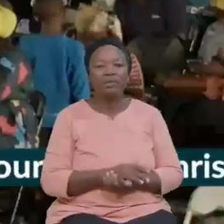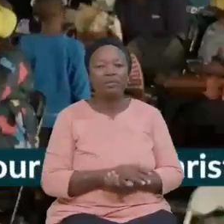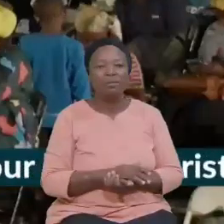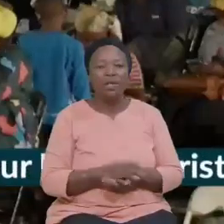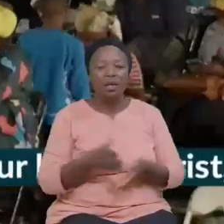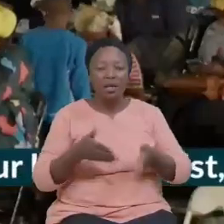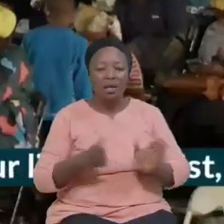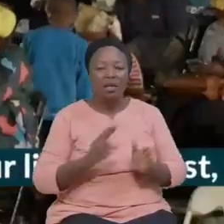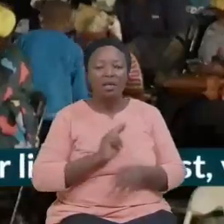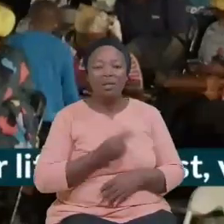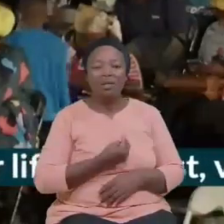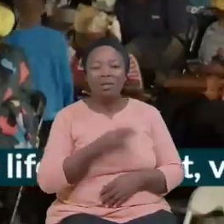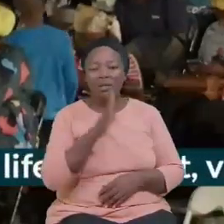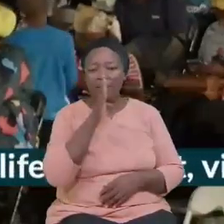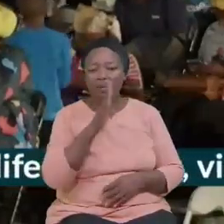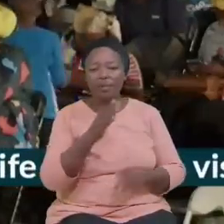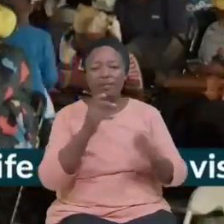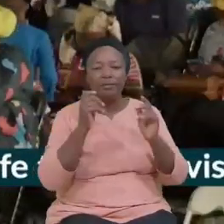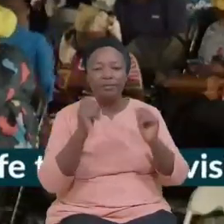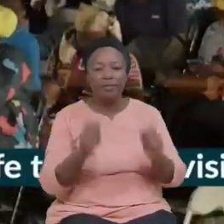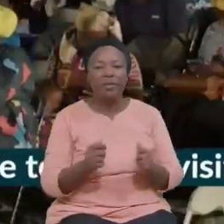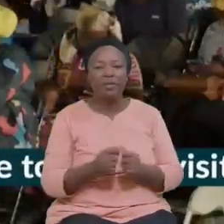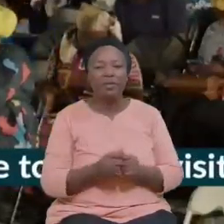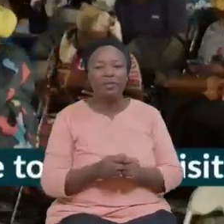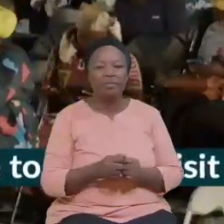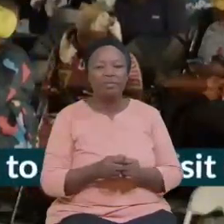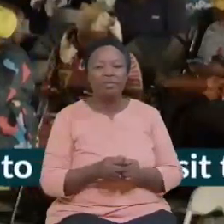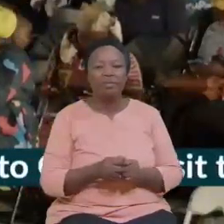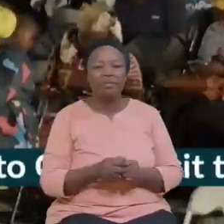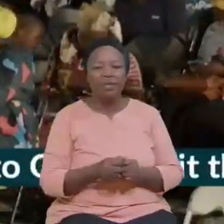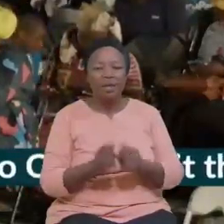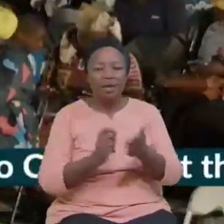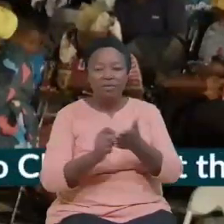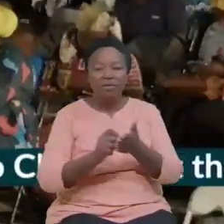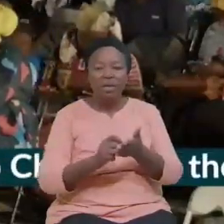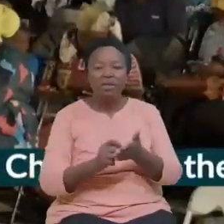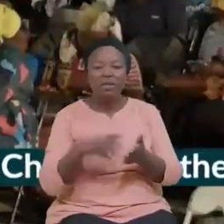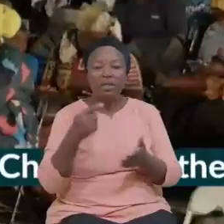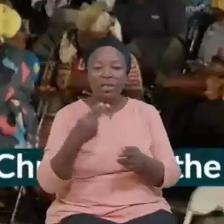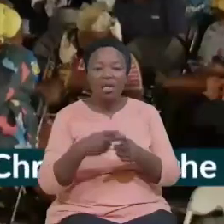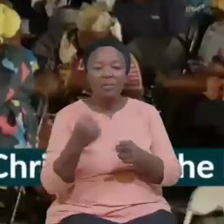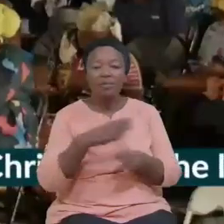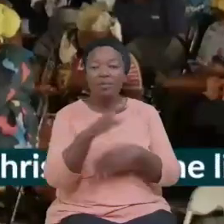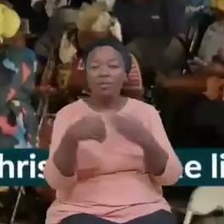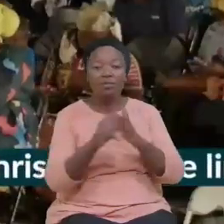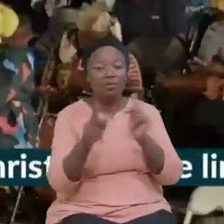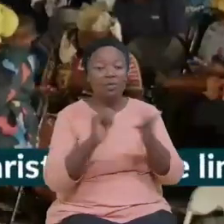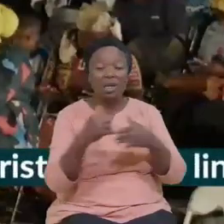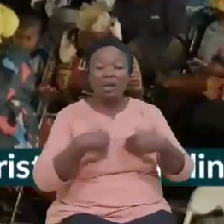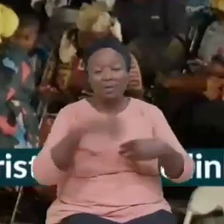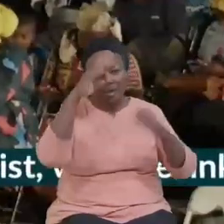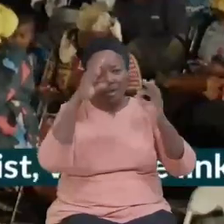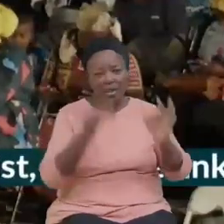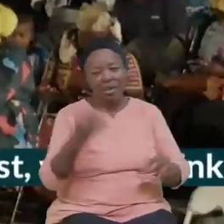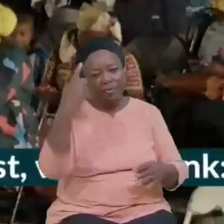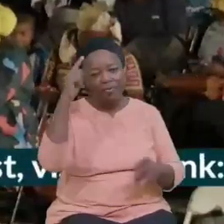Let's be fast. As we write the names of all the people who have decided for the Lord.